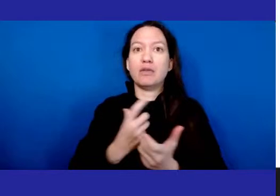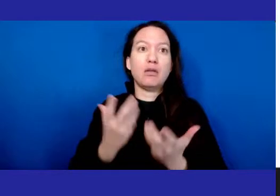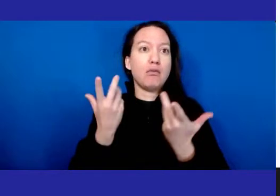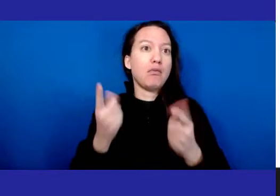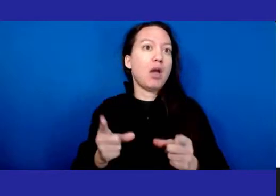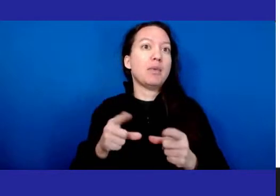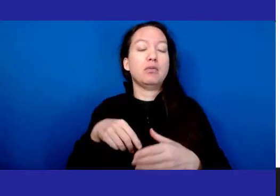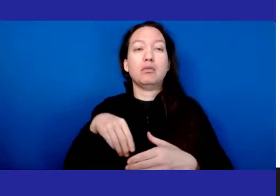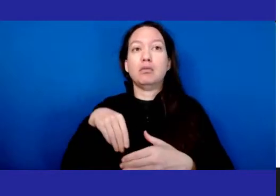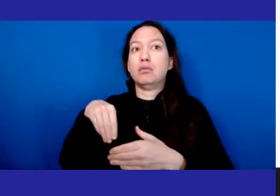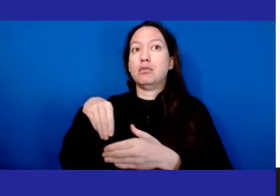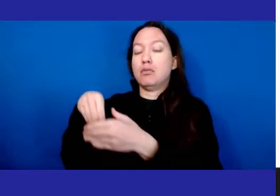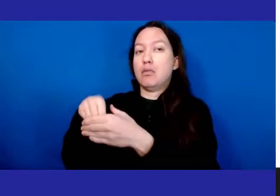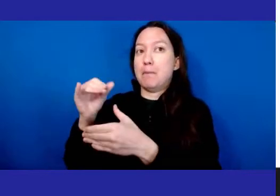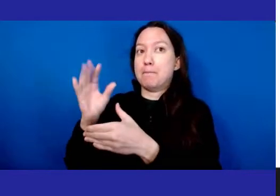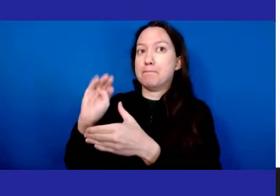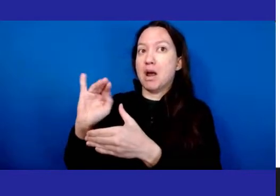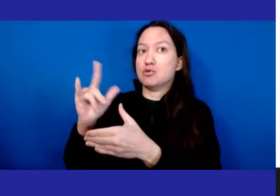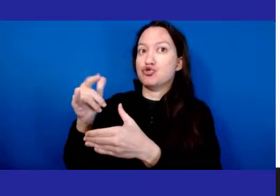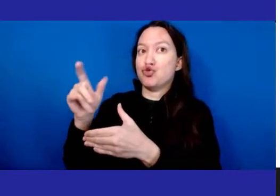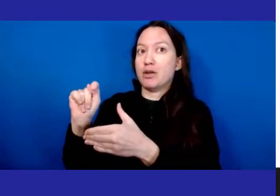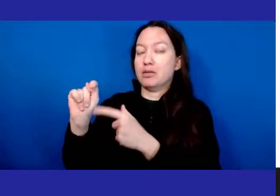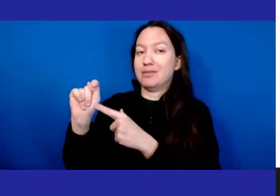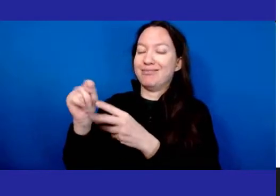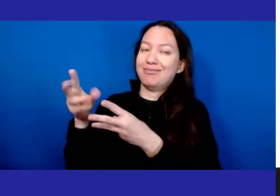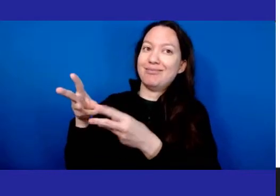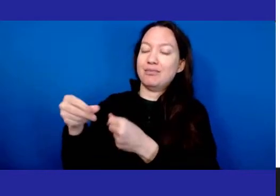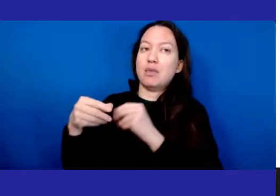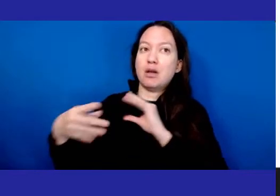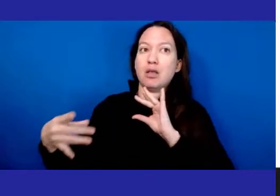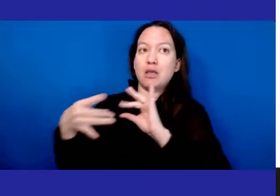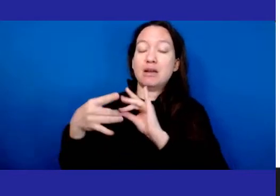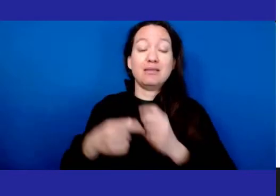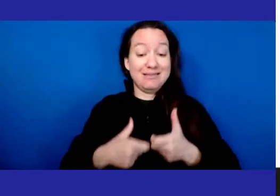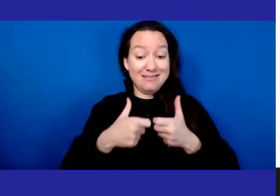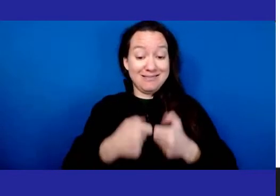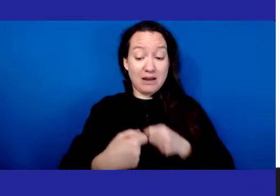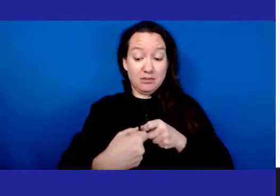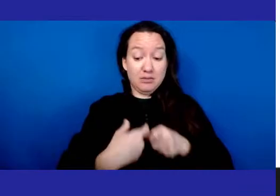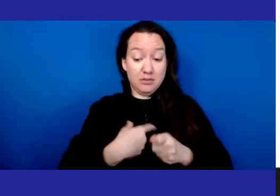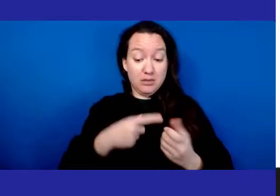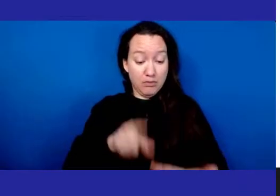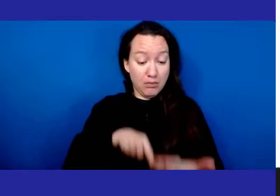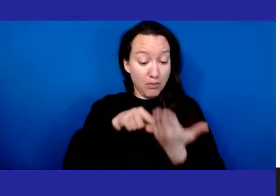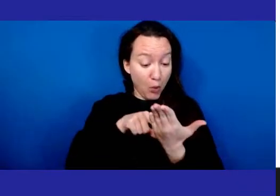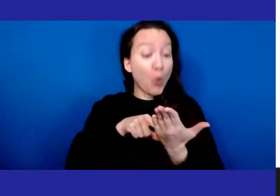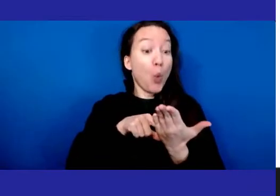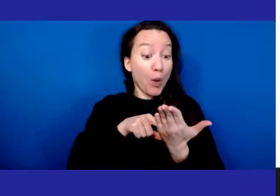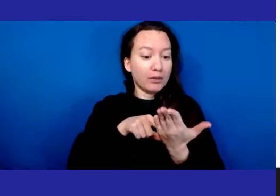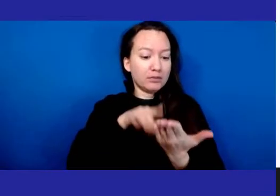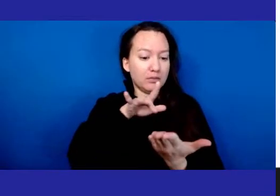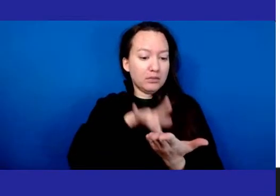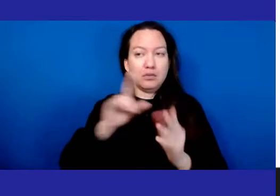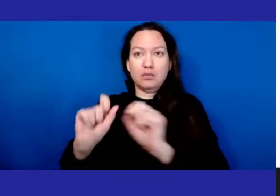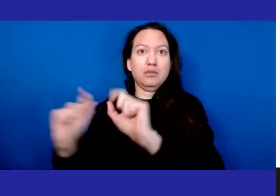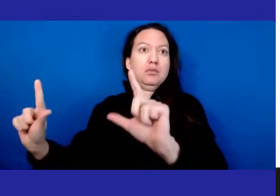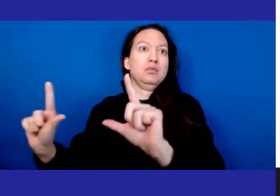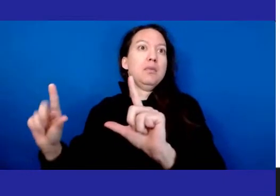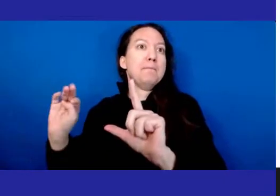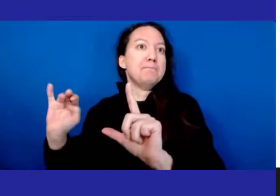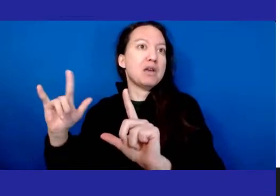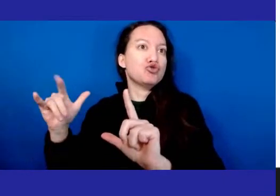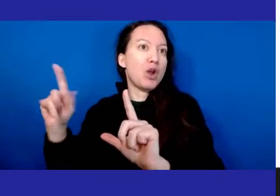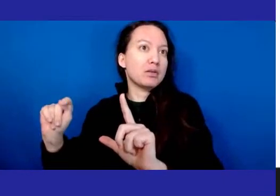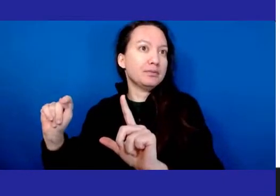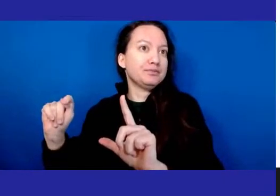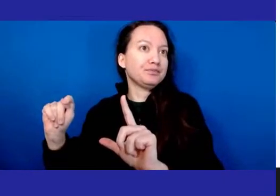within MyChart, which is kind of like a seamless link between the text going out, where the patient gets it on the text, but then it actually opens up. You're giving them a